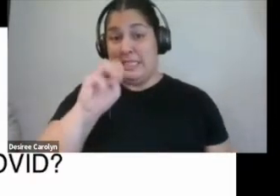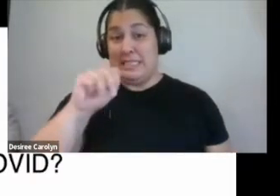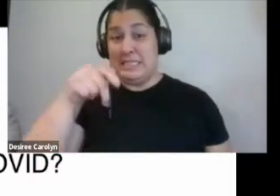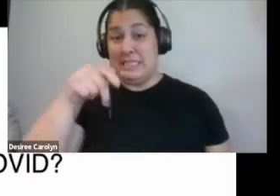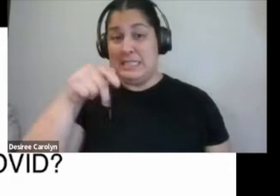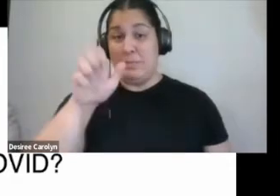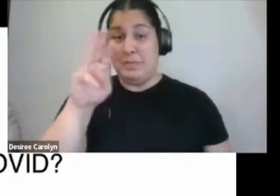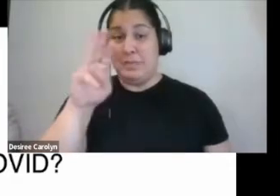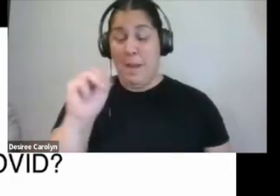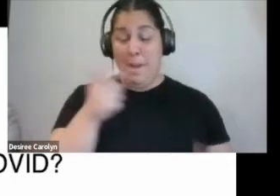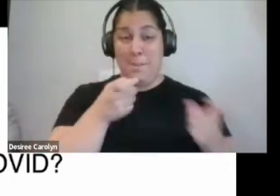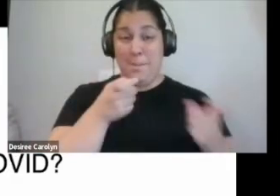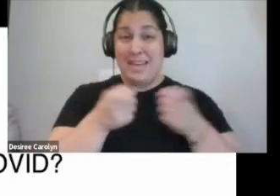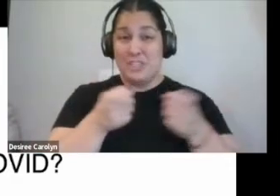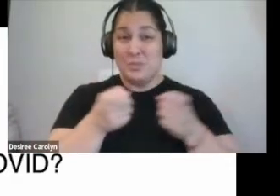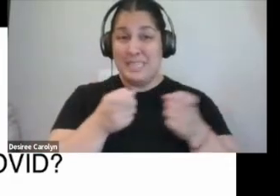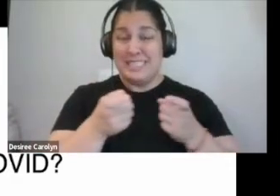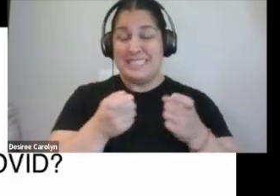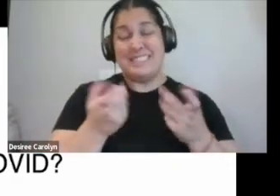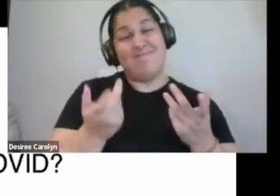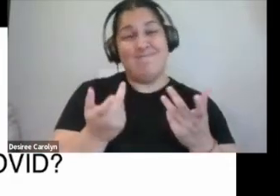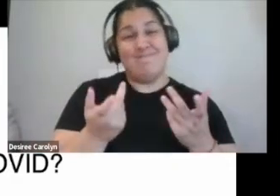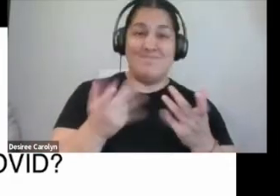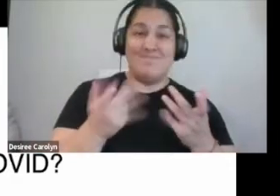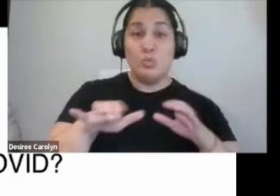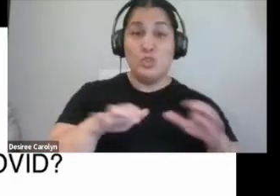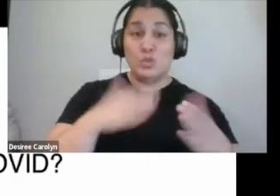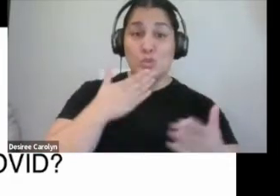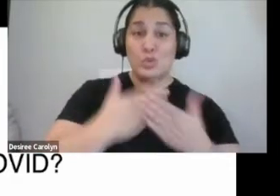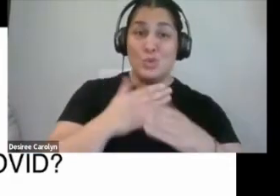really trying to reverse the pathology?